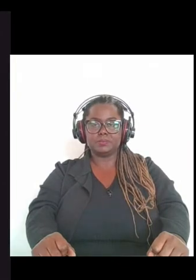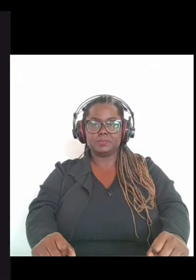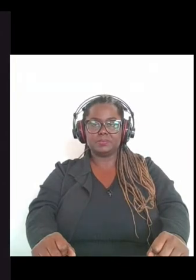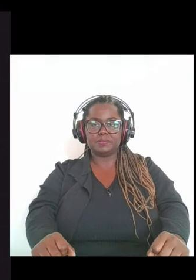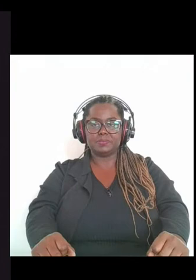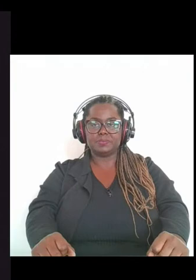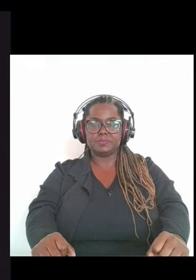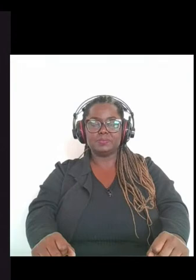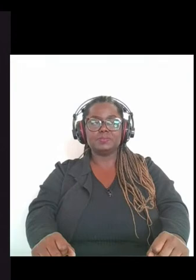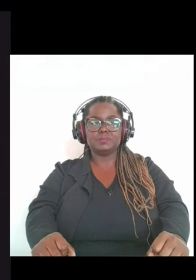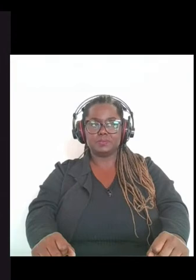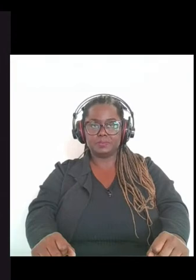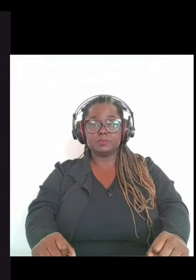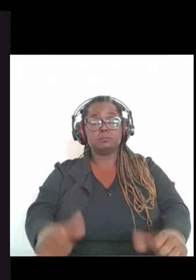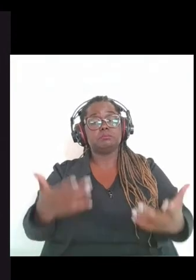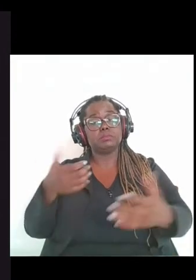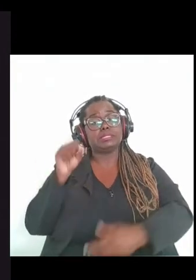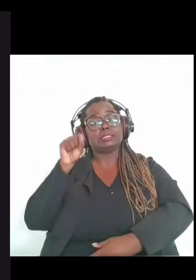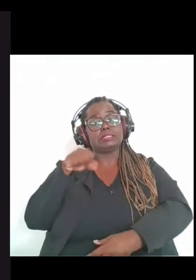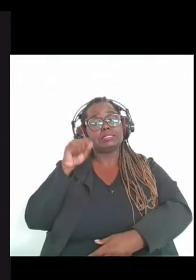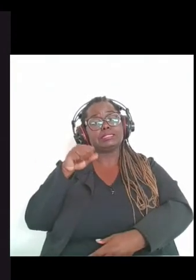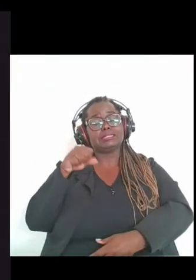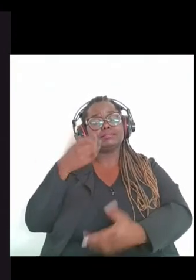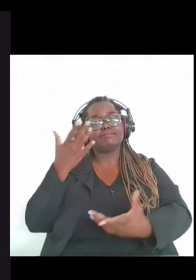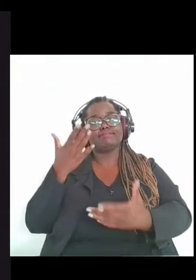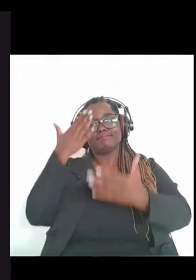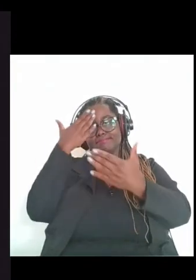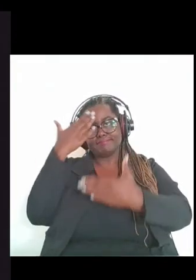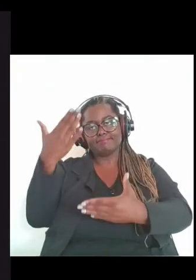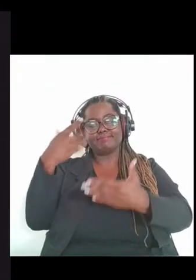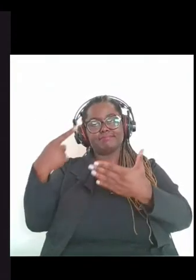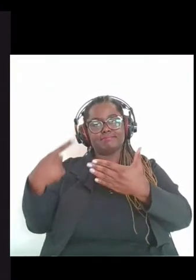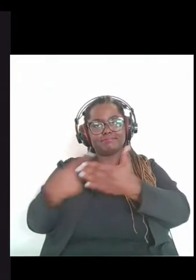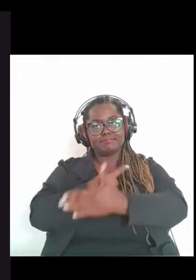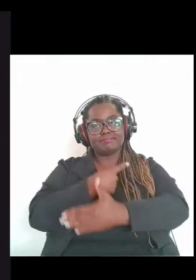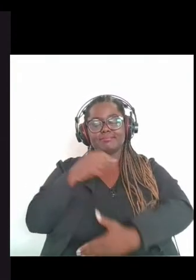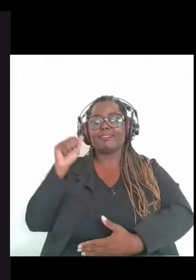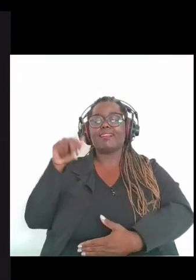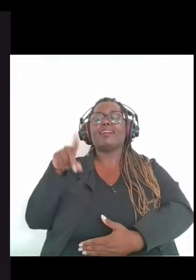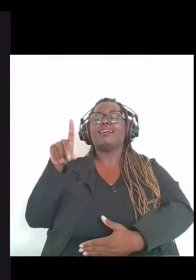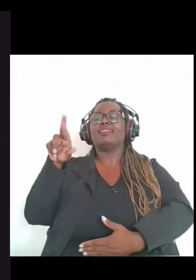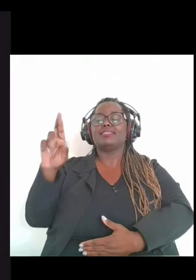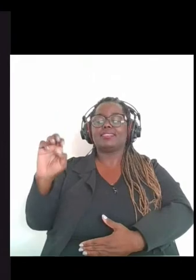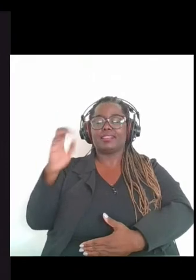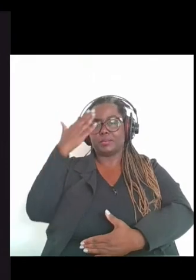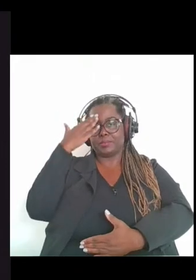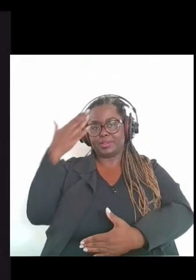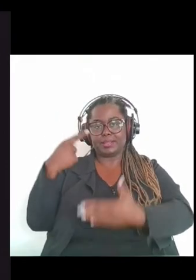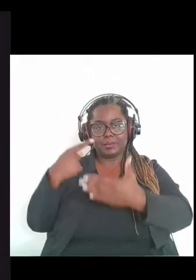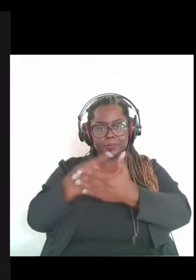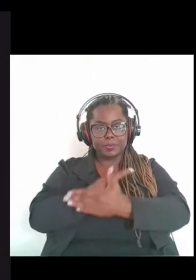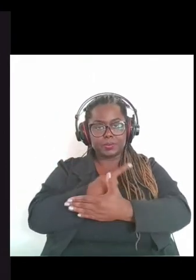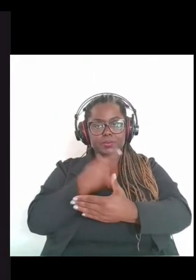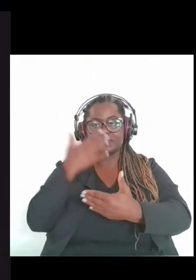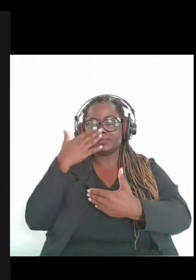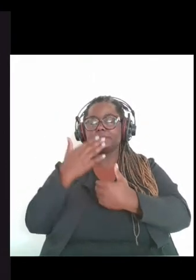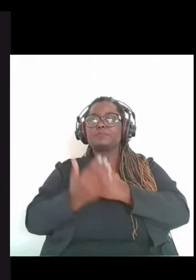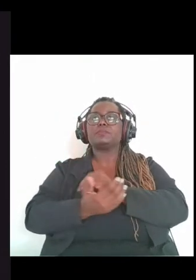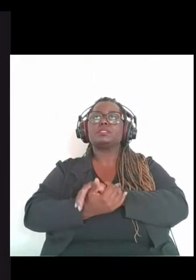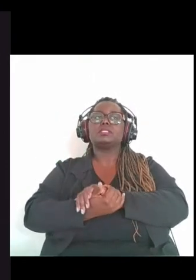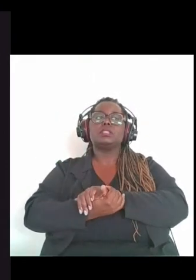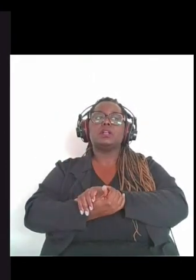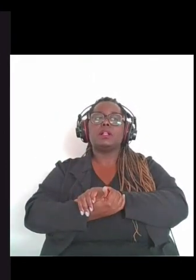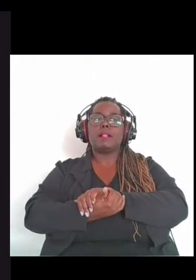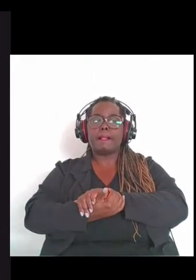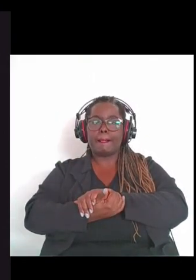yes uh thank you Andrew for that question um and yes actually uh as